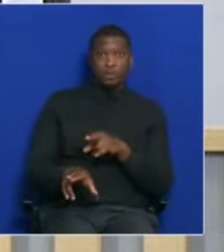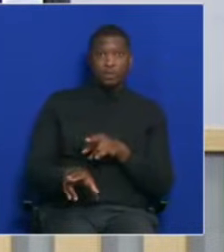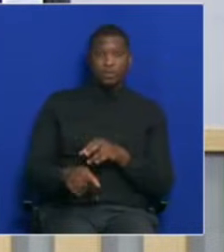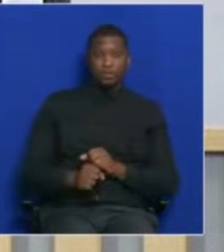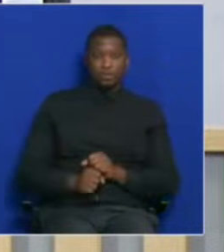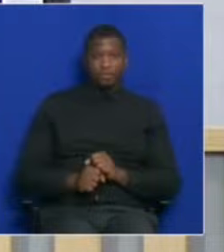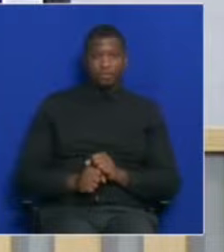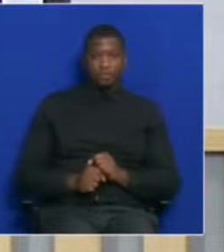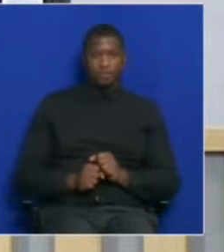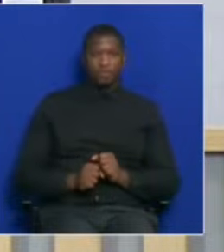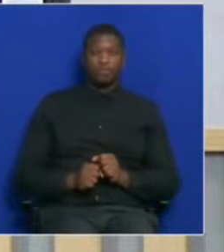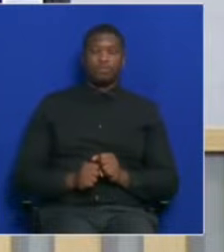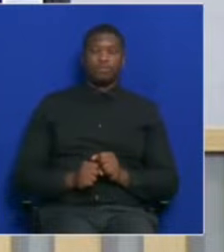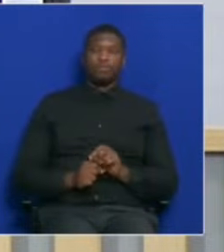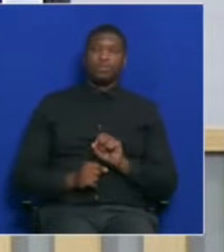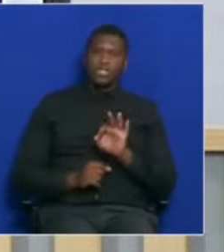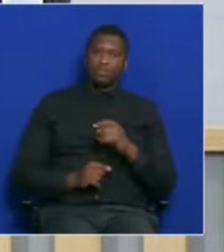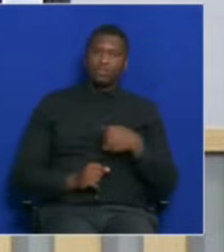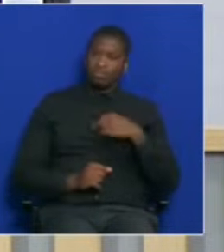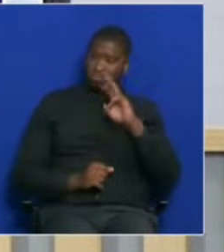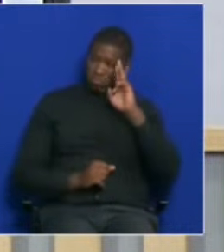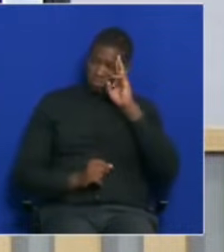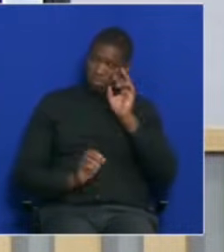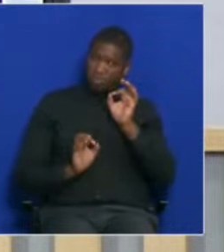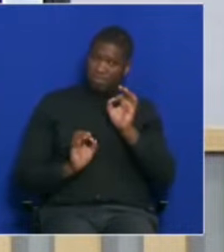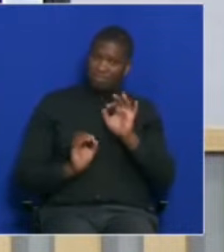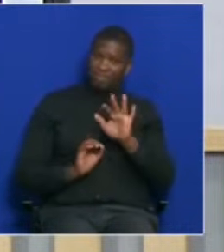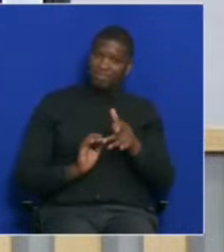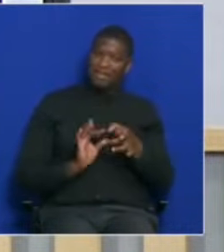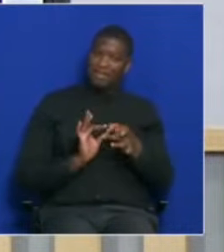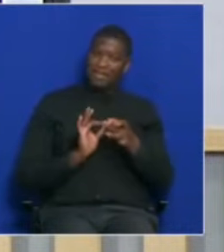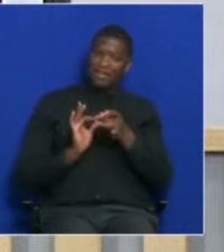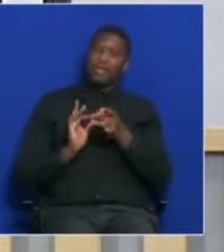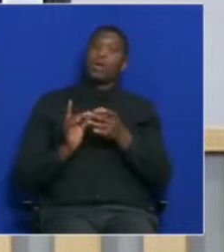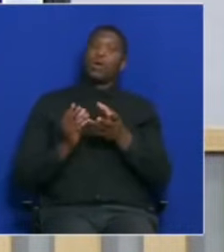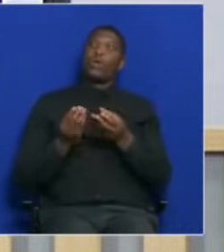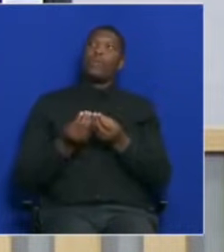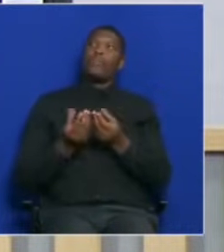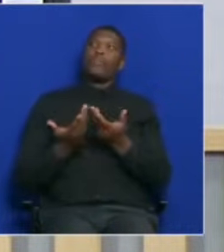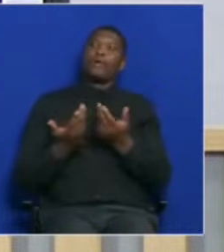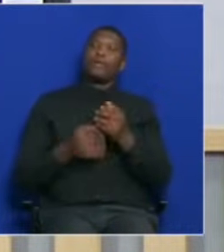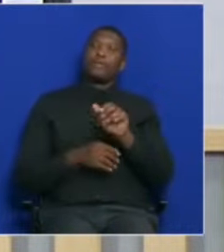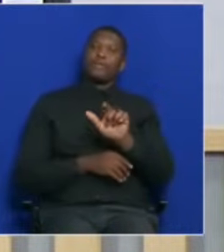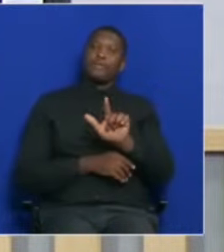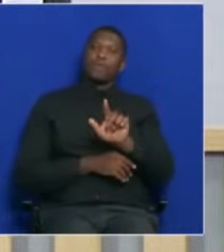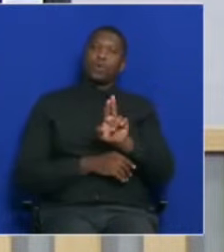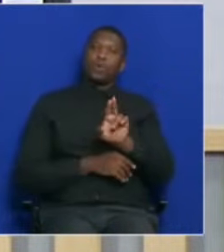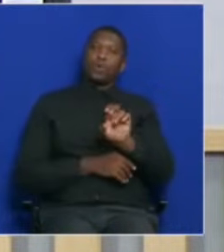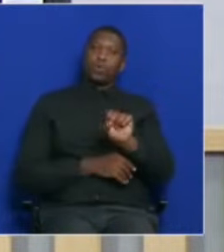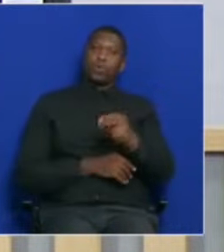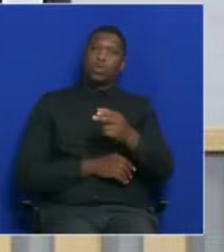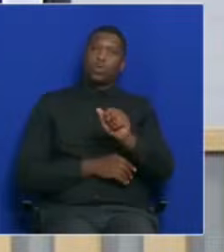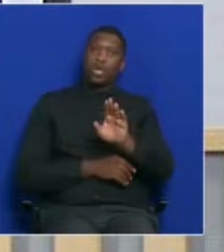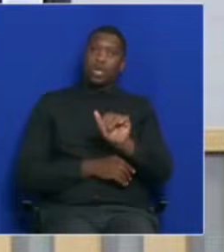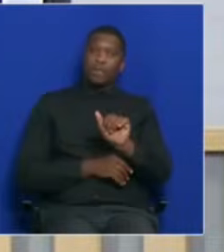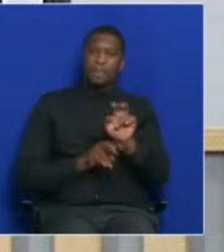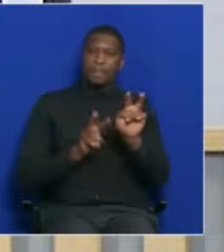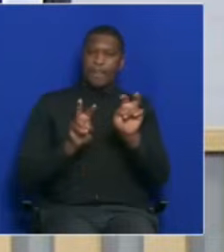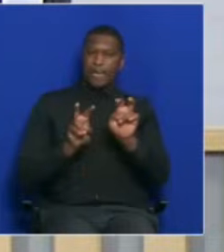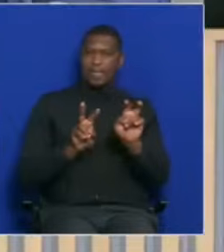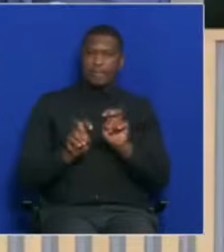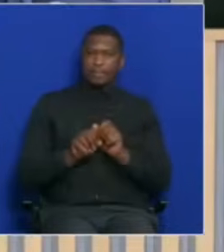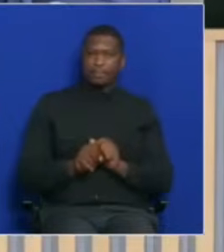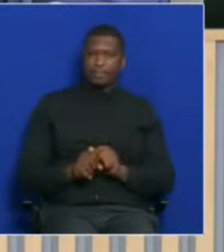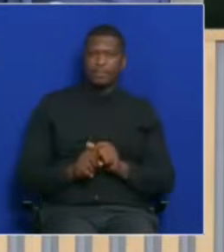And if I'm not mistaken, this is again the Lushaba matter. If you continue, you'll see an email. Please keep giving phone numbers for